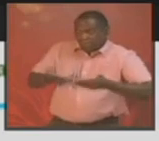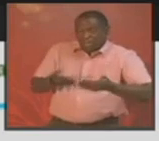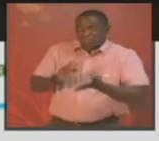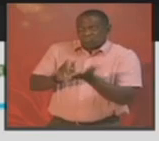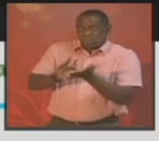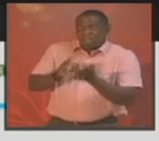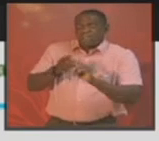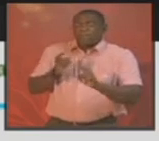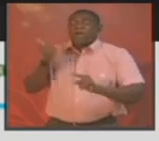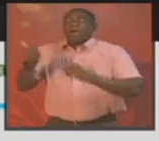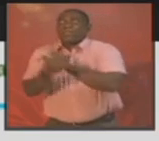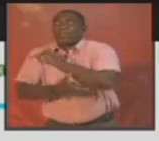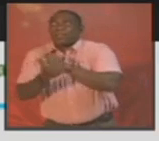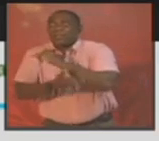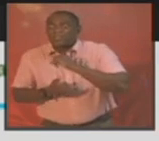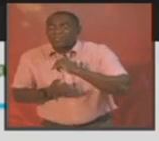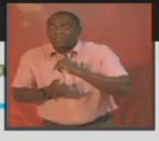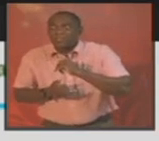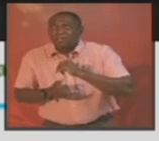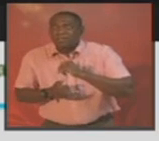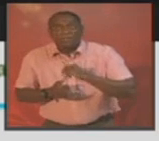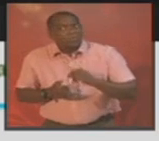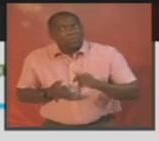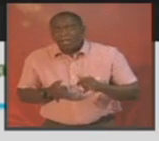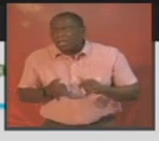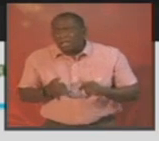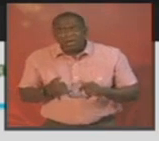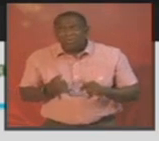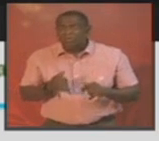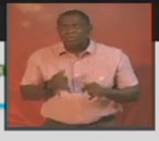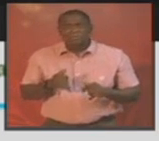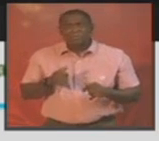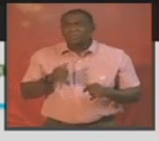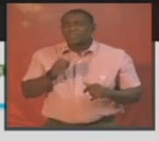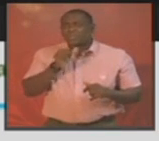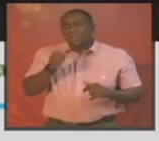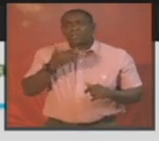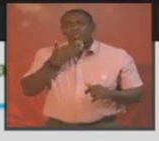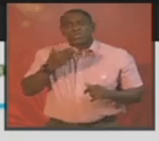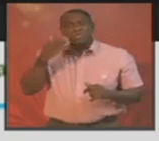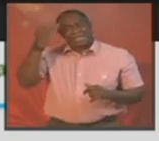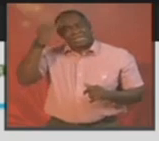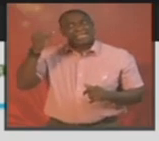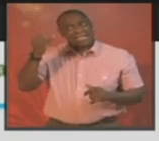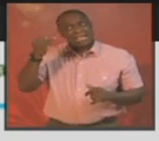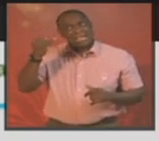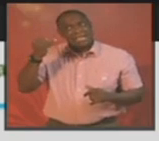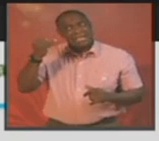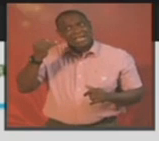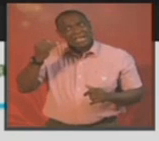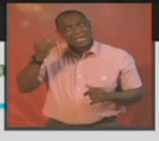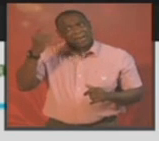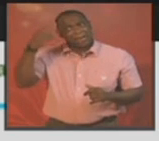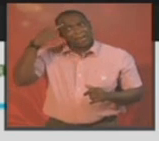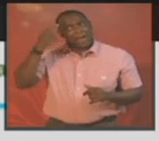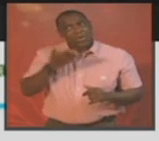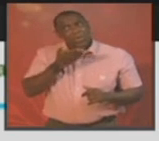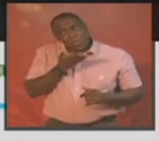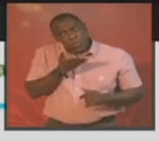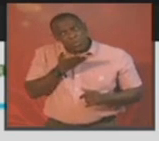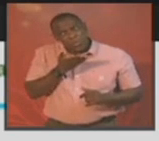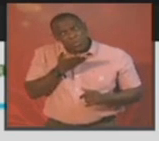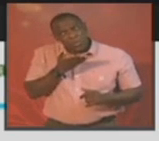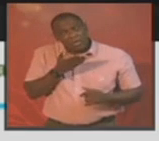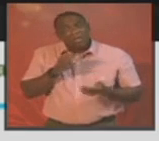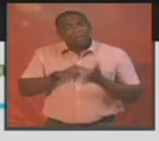Again, the consumer is taking an unnecessary risk in involving themselves in these kind of importation where it can cause harm to themselves